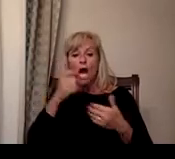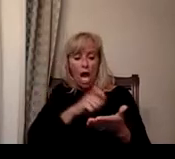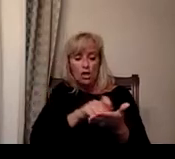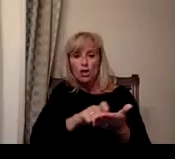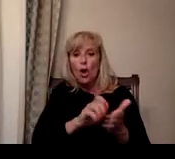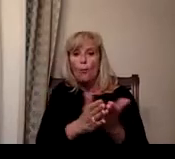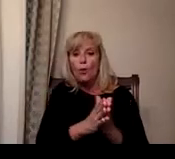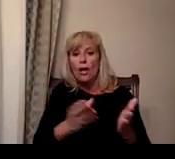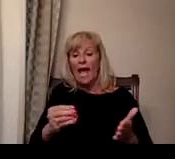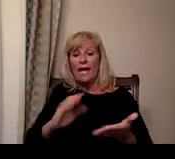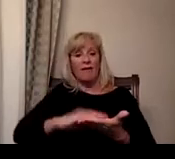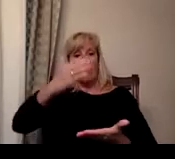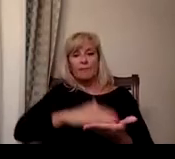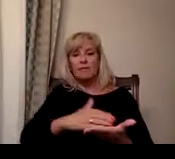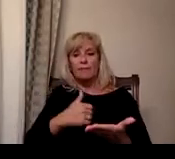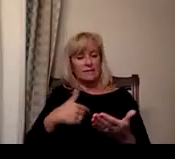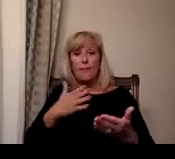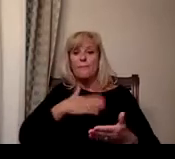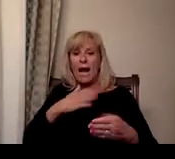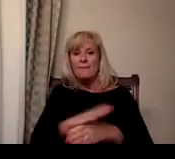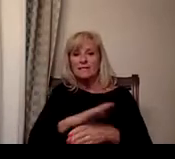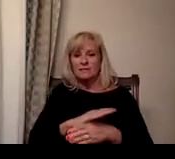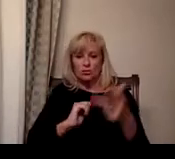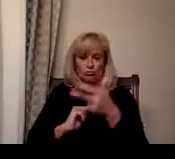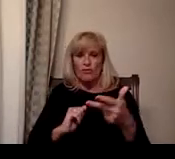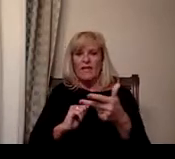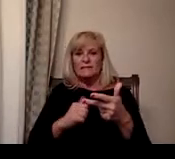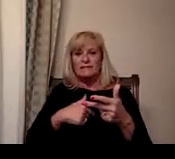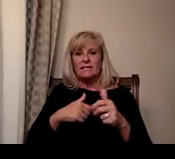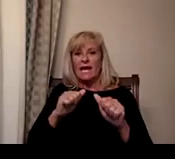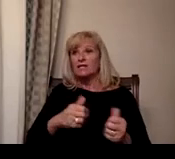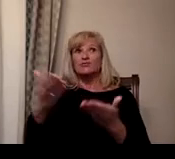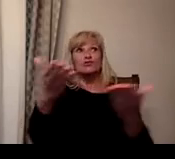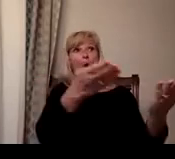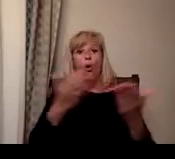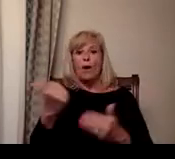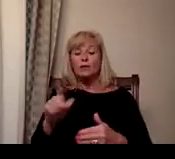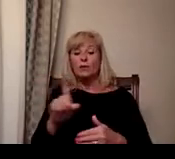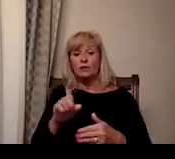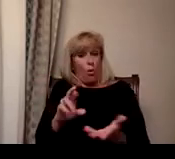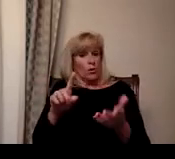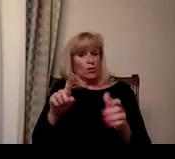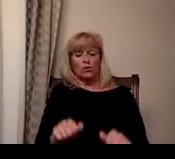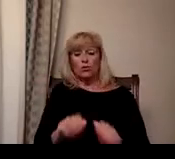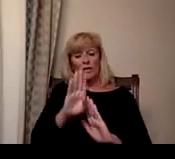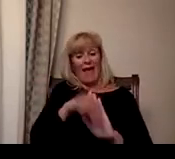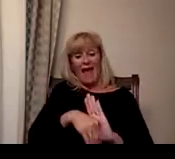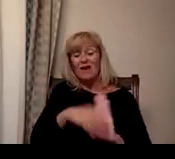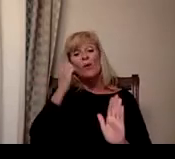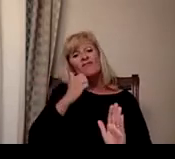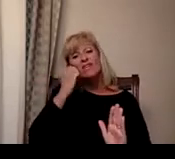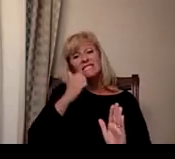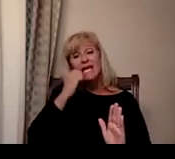is my entire business. I can take it anywhere. And, obviously, Or you can work it, half hour a day